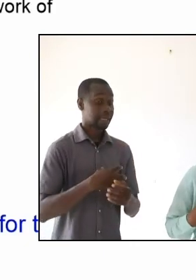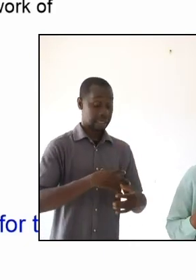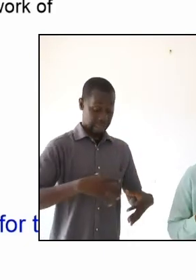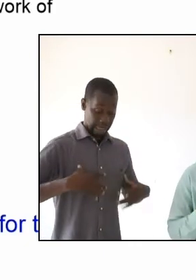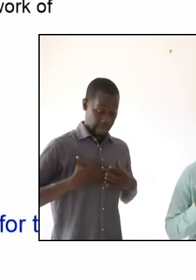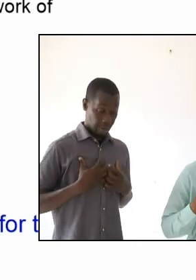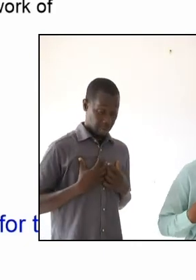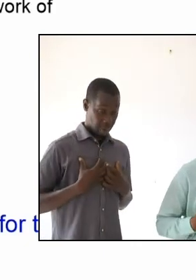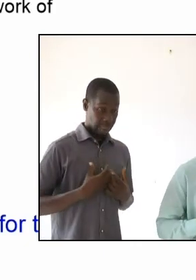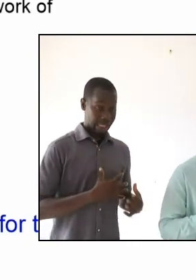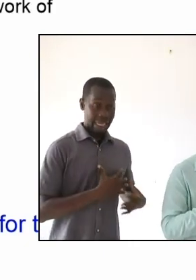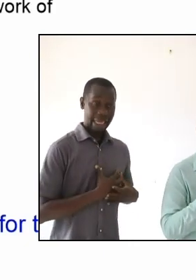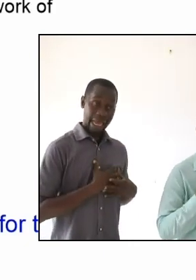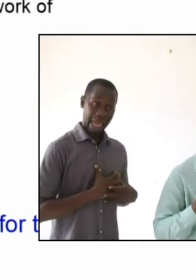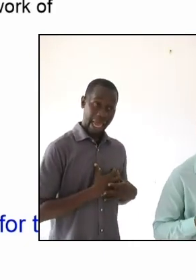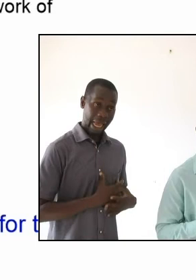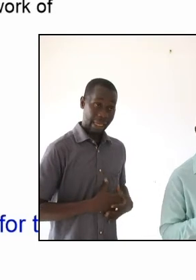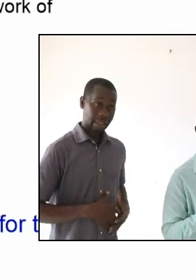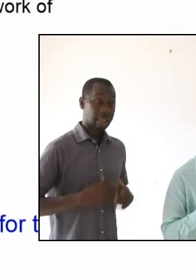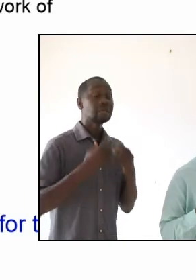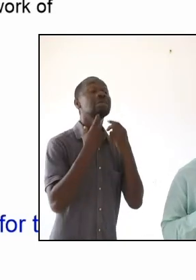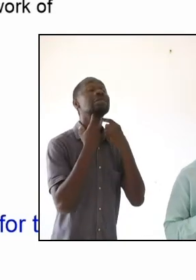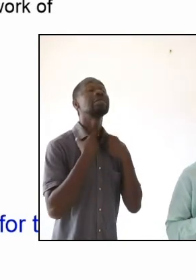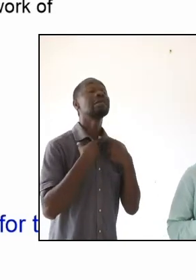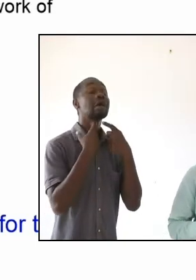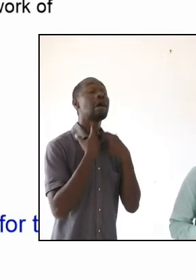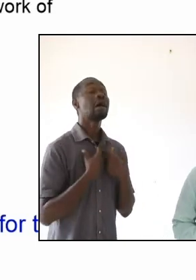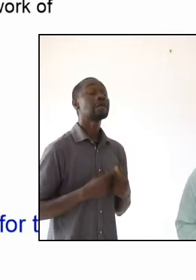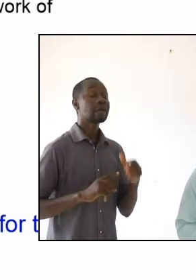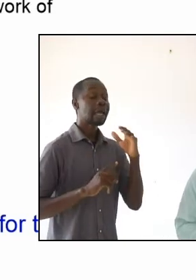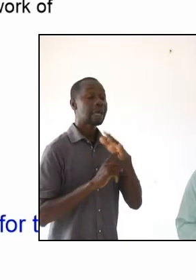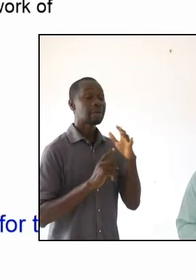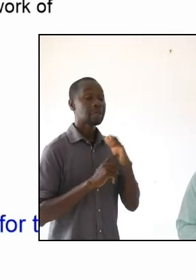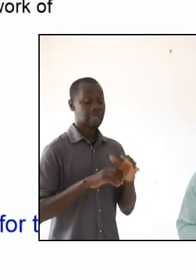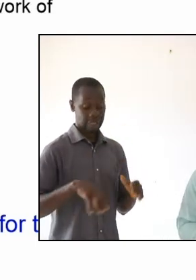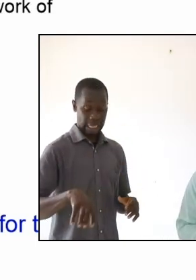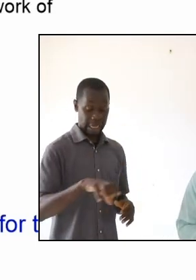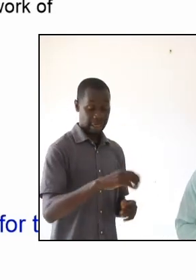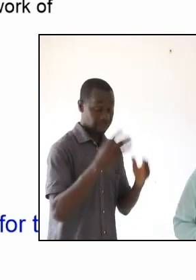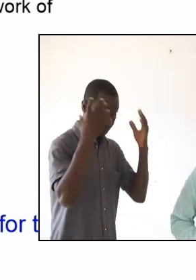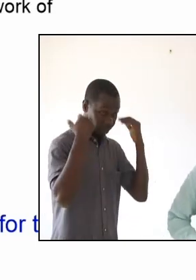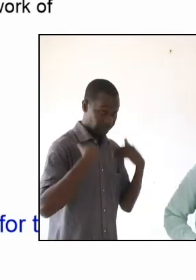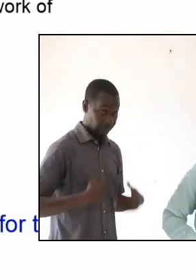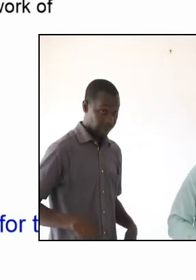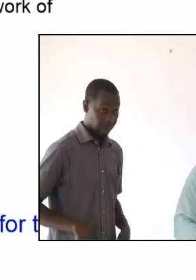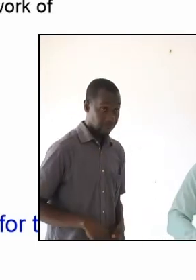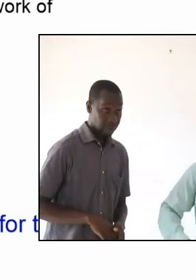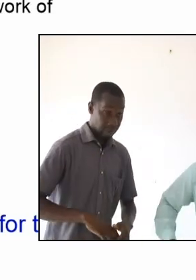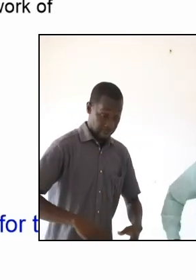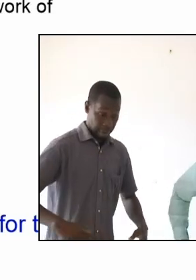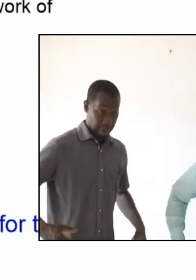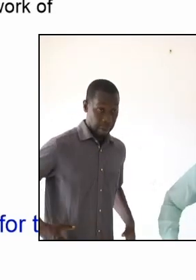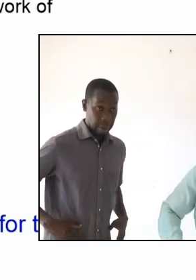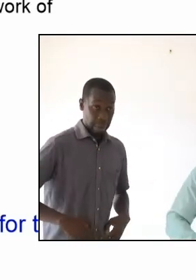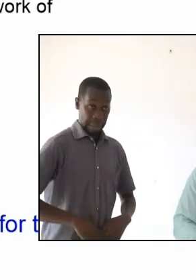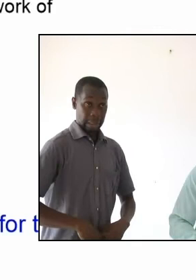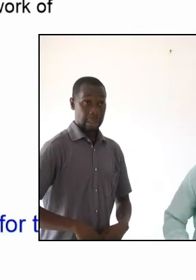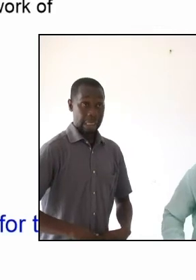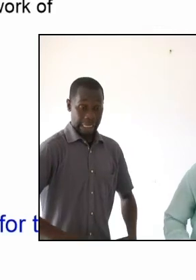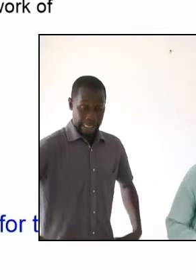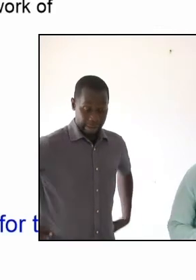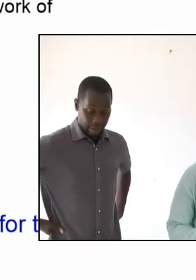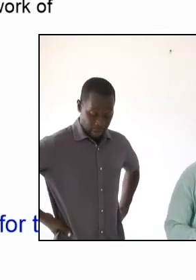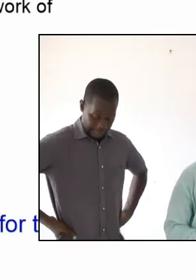inside our body, like the hearts and the lungs and the other important areas. And even if you come around the